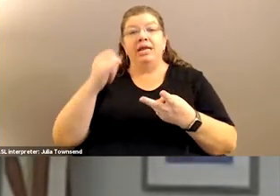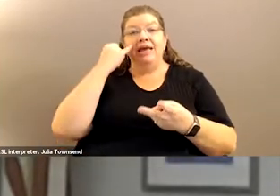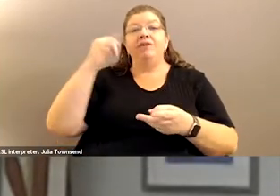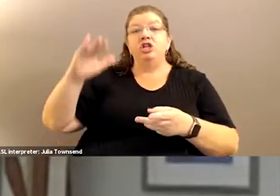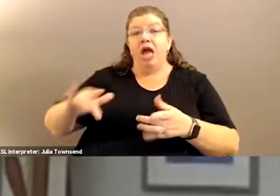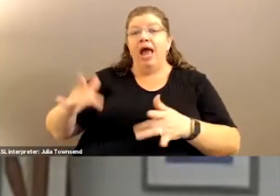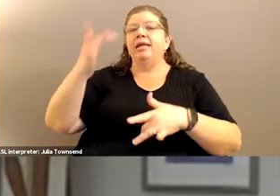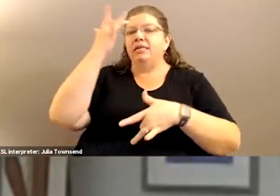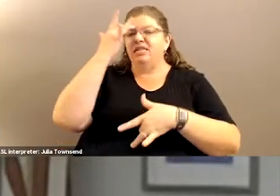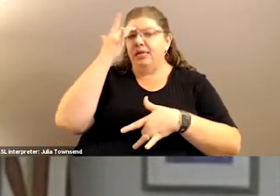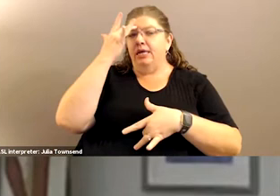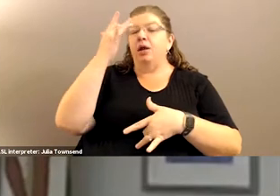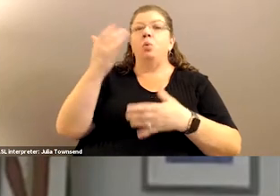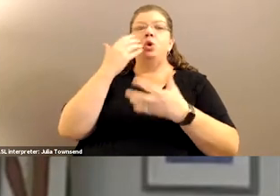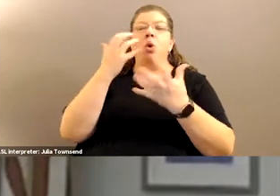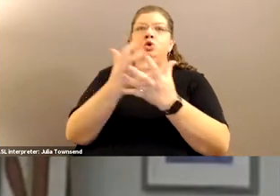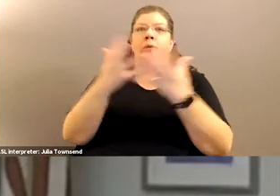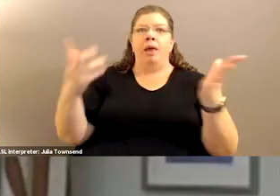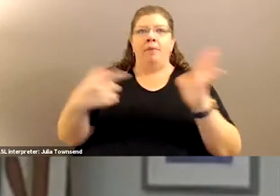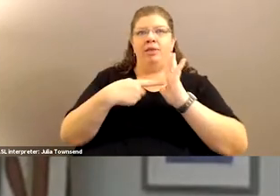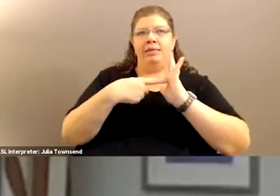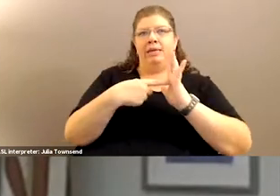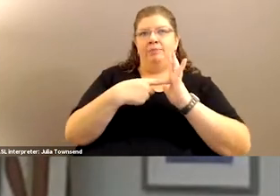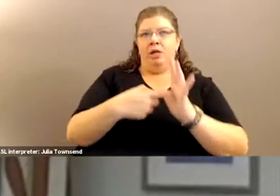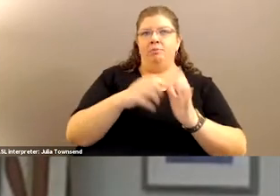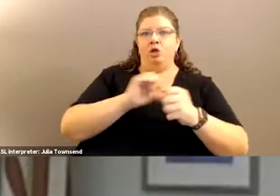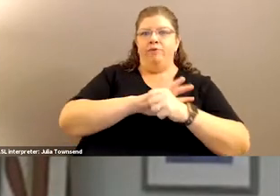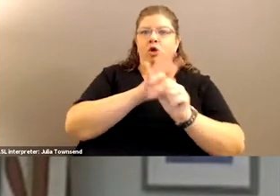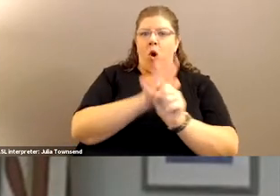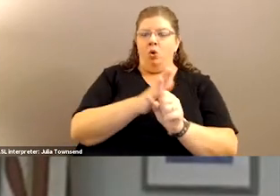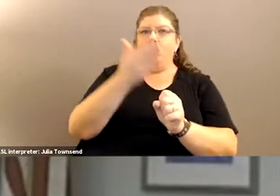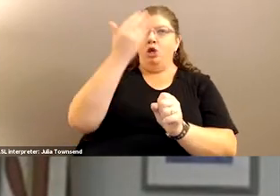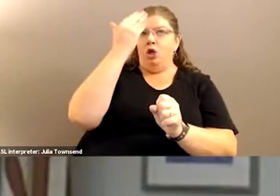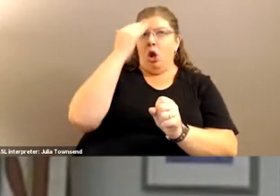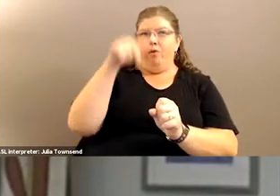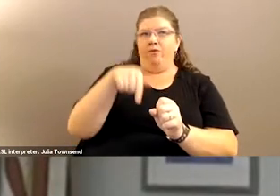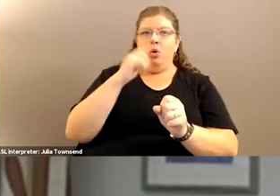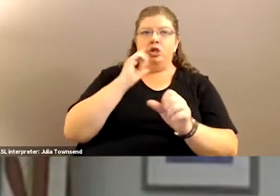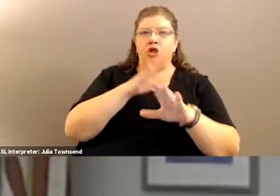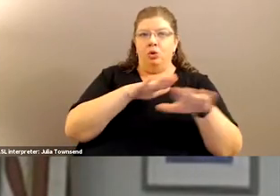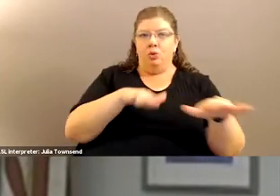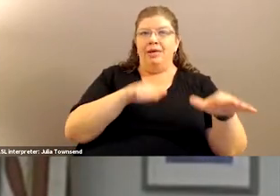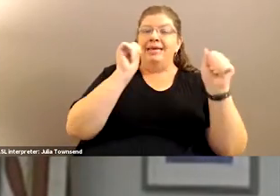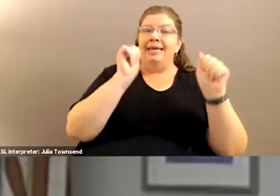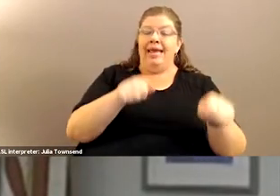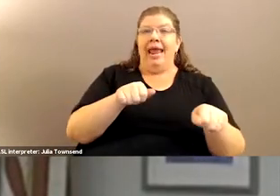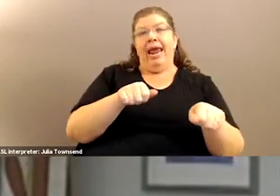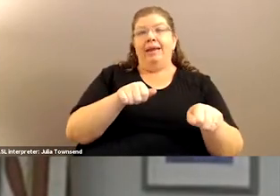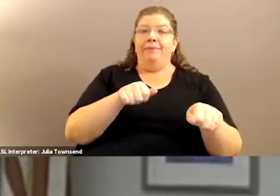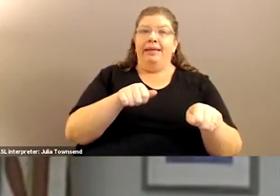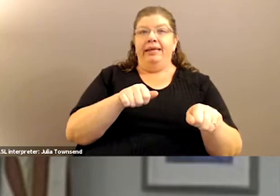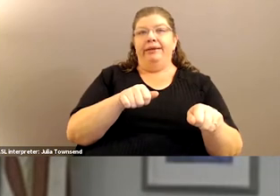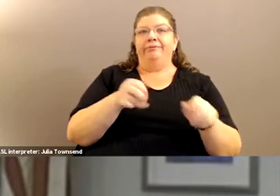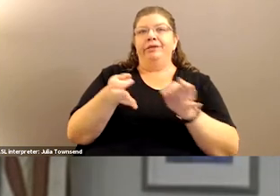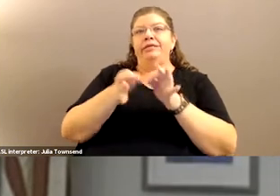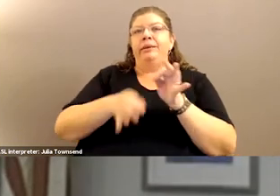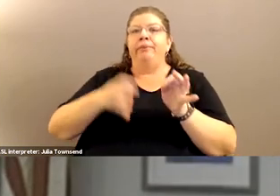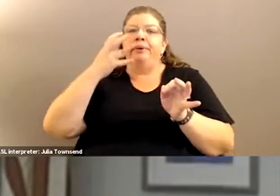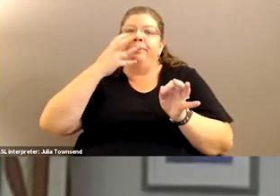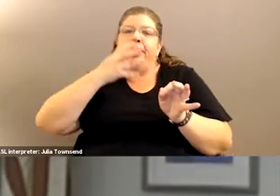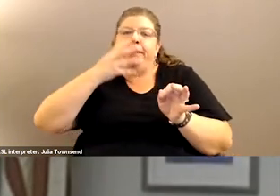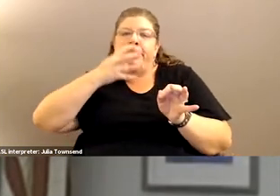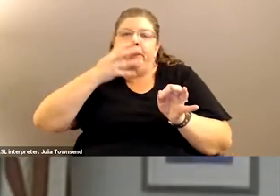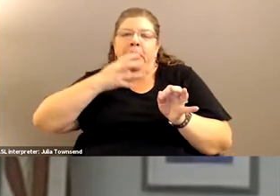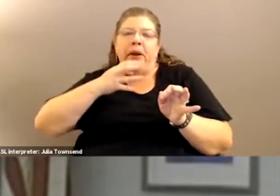know so much more about the symptoms of covid with children that it can be just a simple runny nose